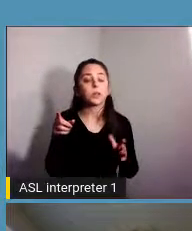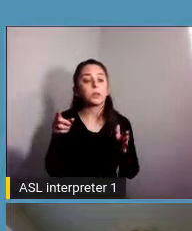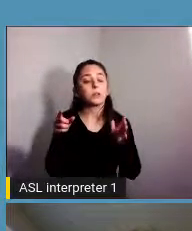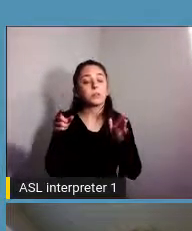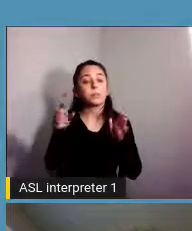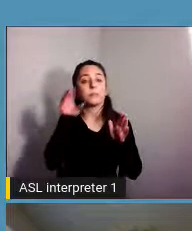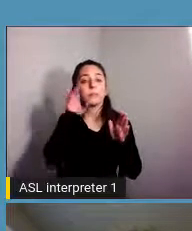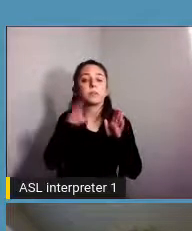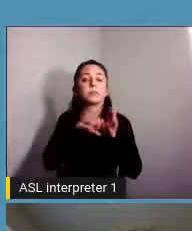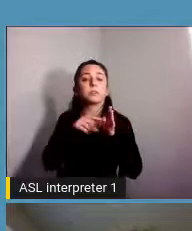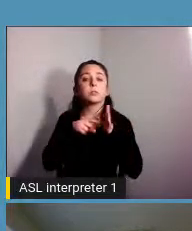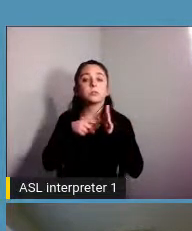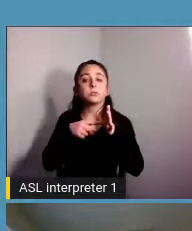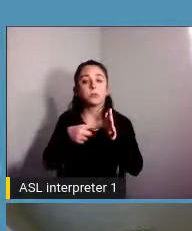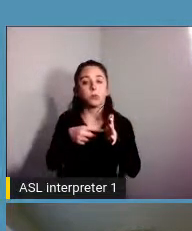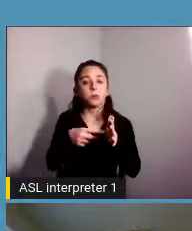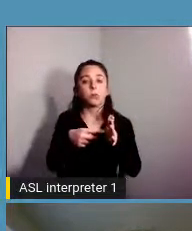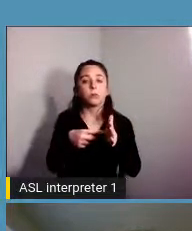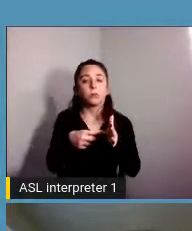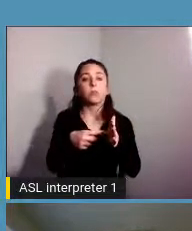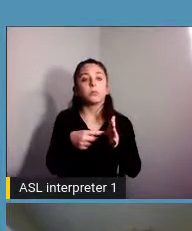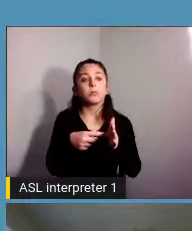shows